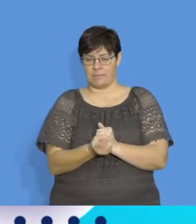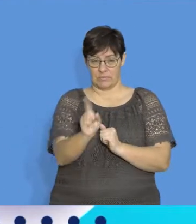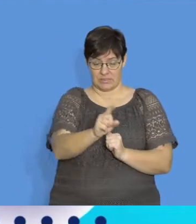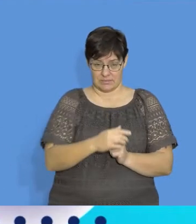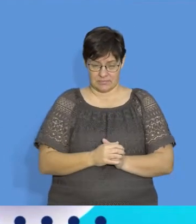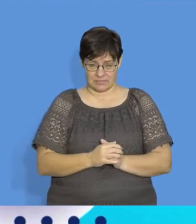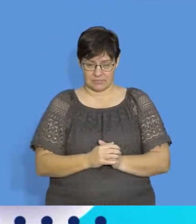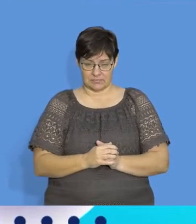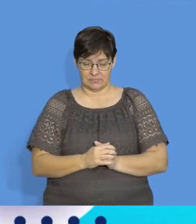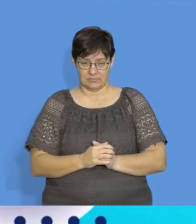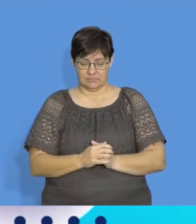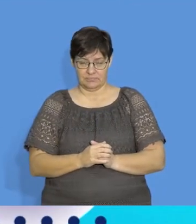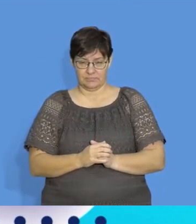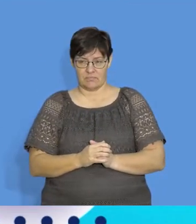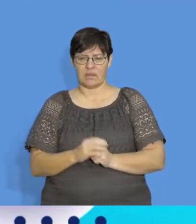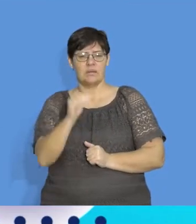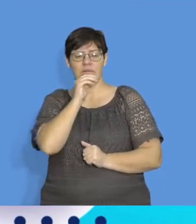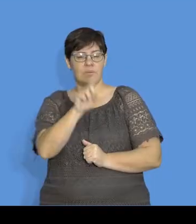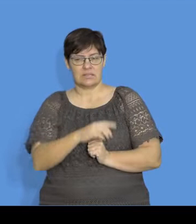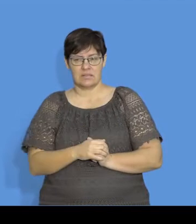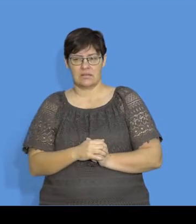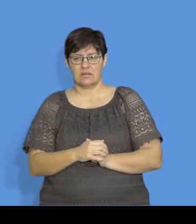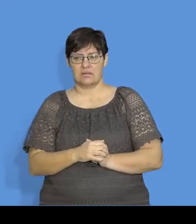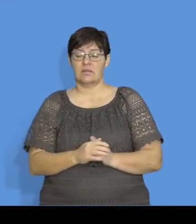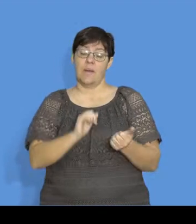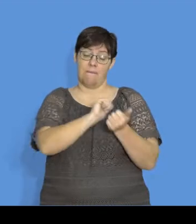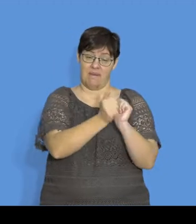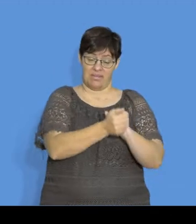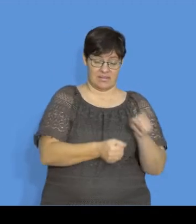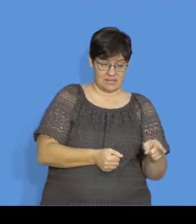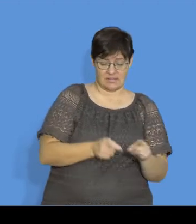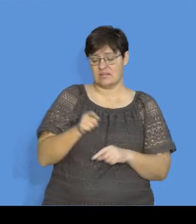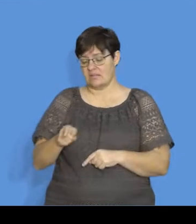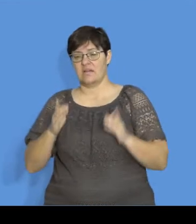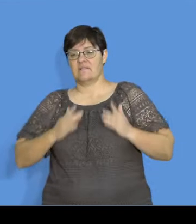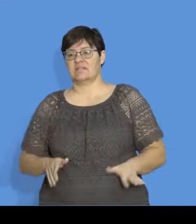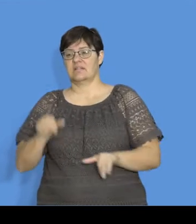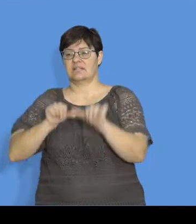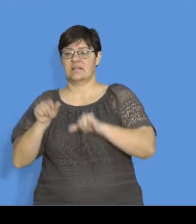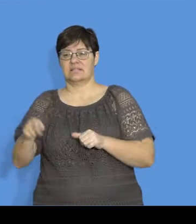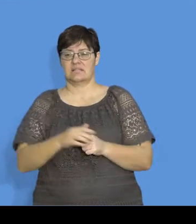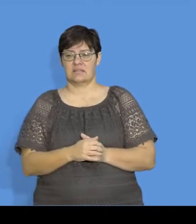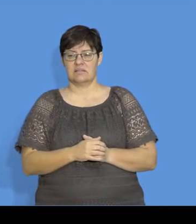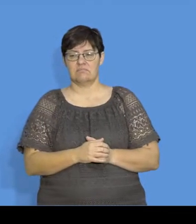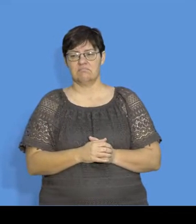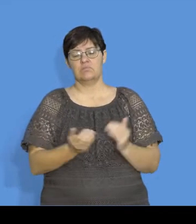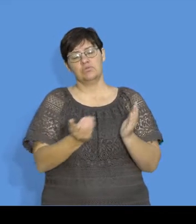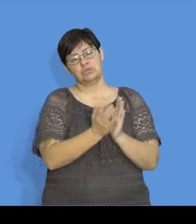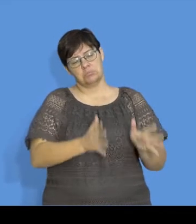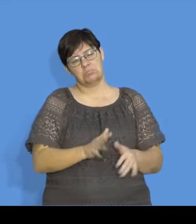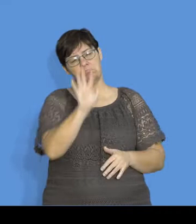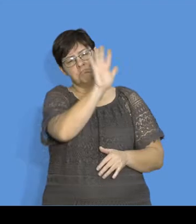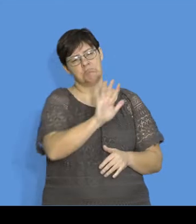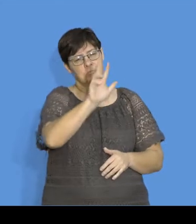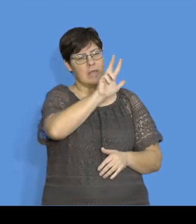what is happening. So if you look at this, what does this mean? So this is maths and this is physical science. So a